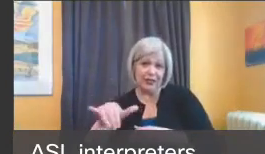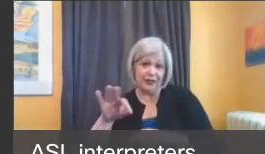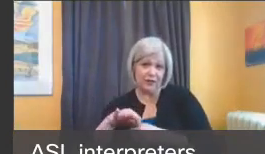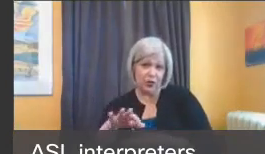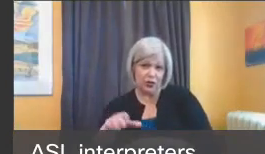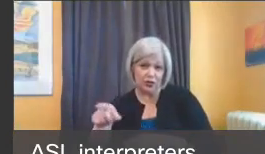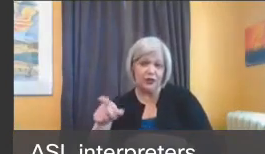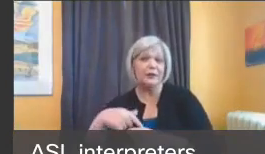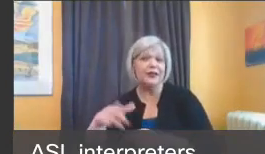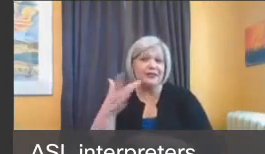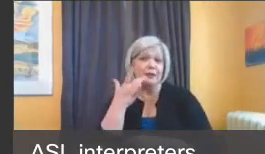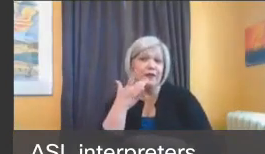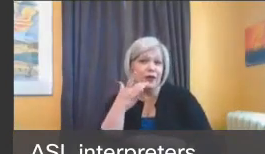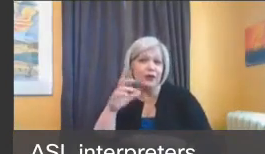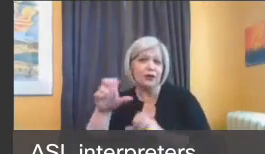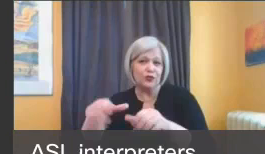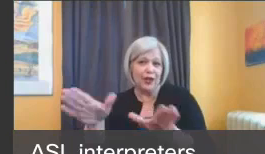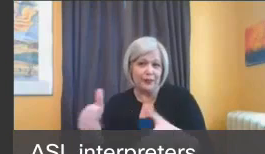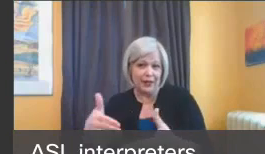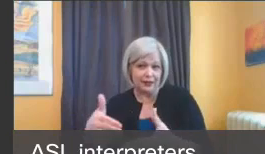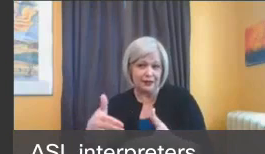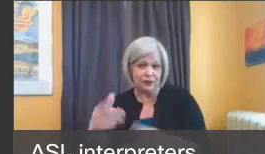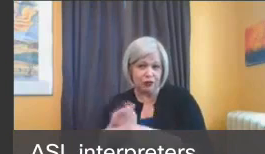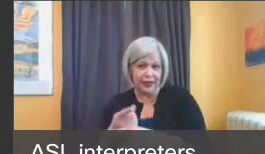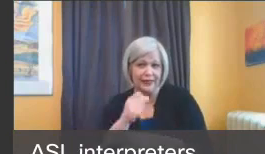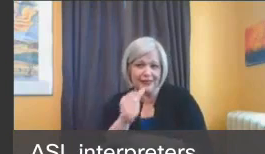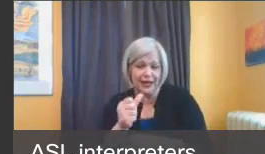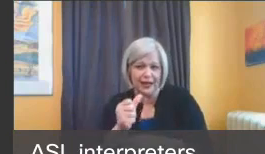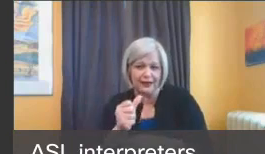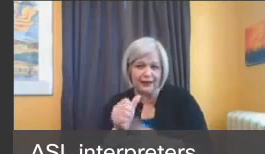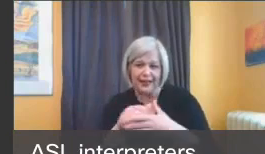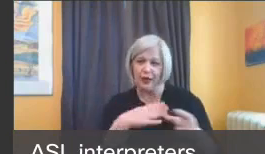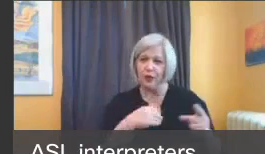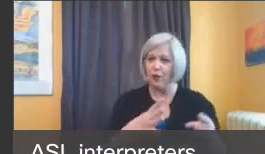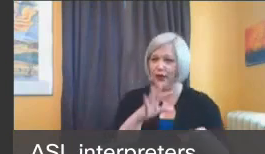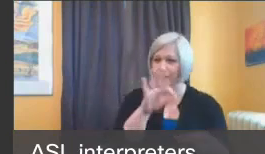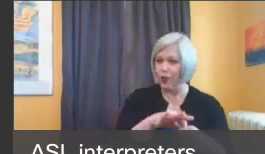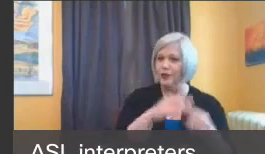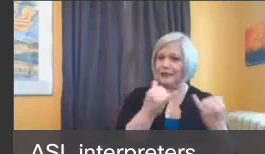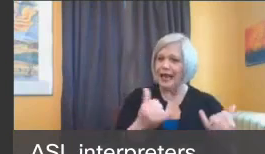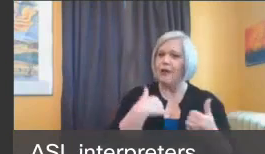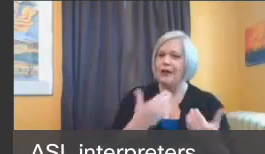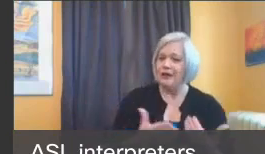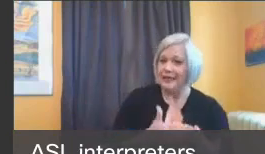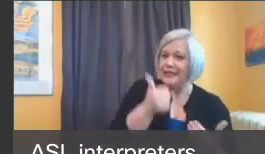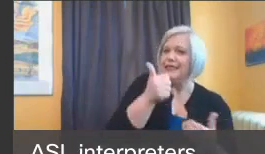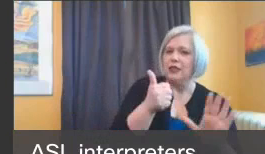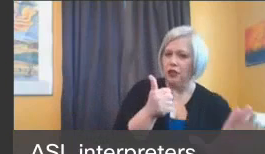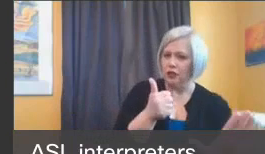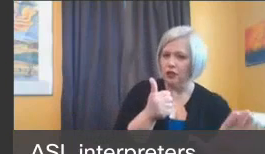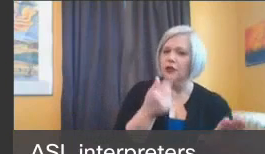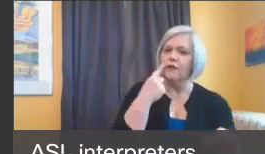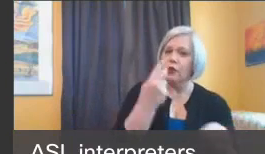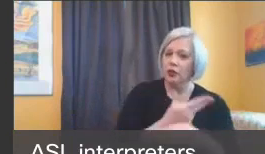voters had a preference for the drop boxes, right? It's not necessarily that white voters now have it easier with respect to using